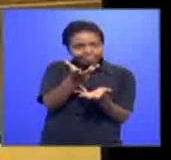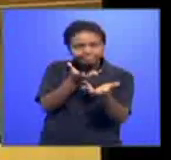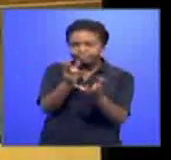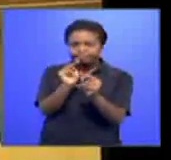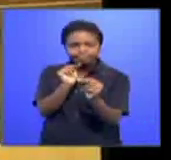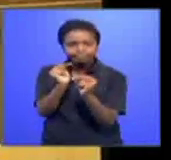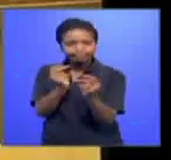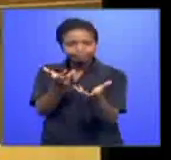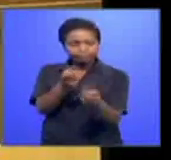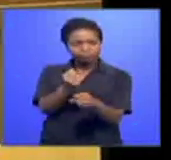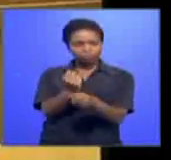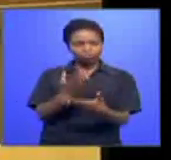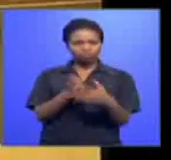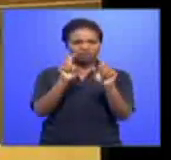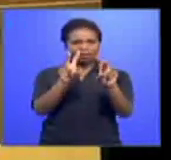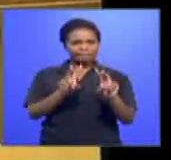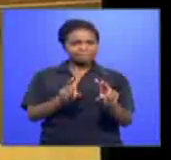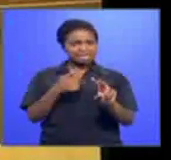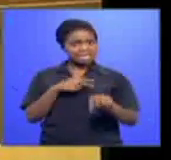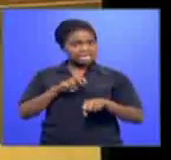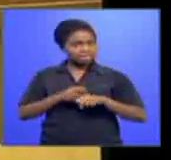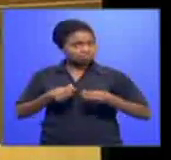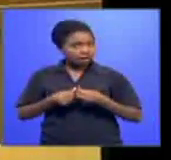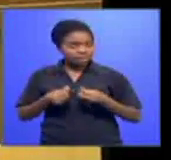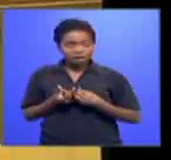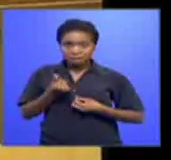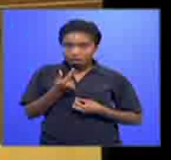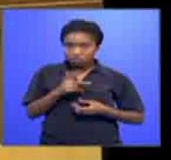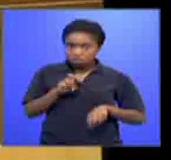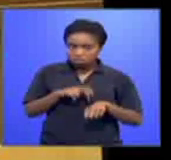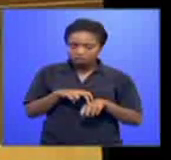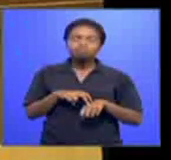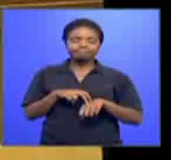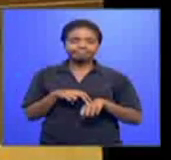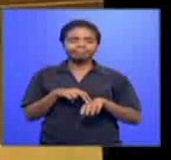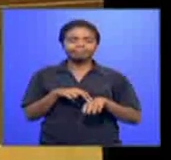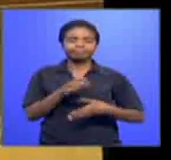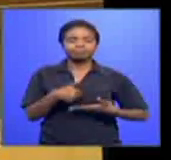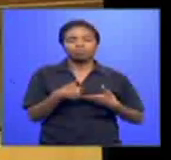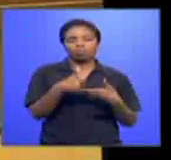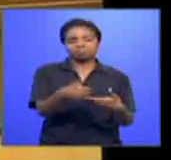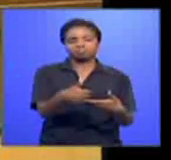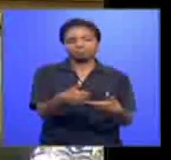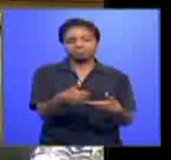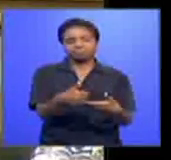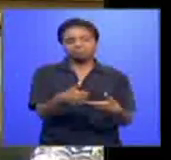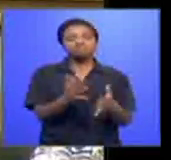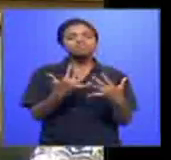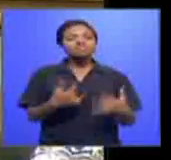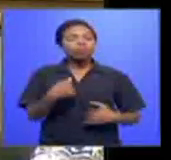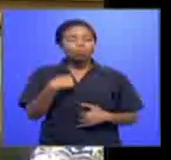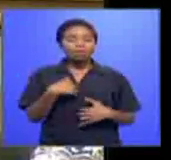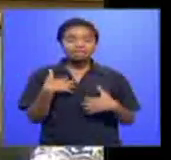by providing material and financial assistance. In this regard, we look